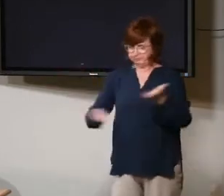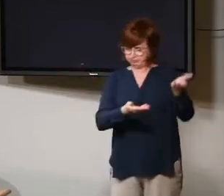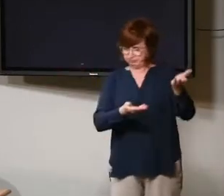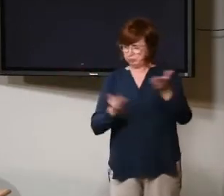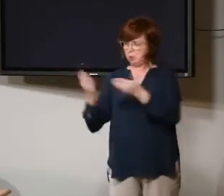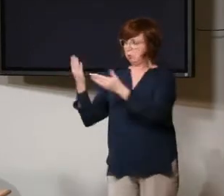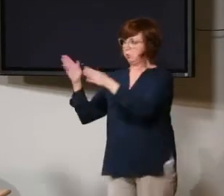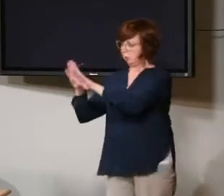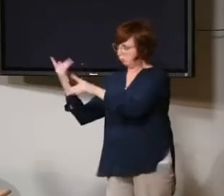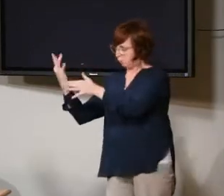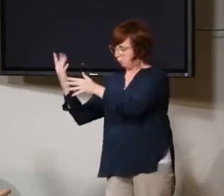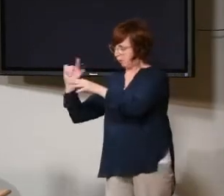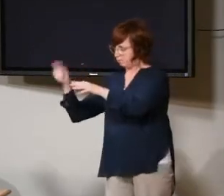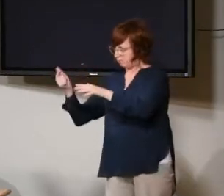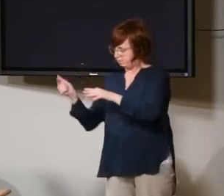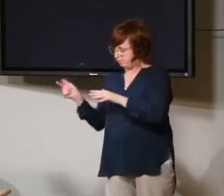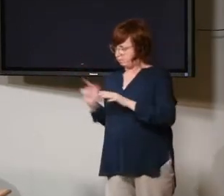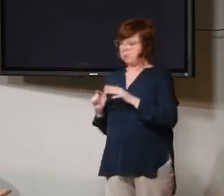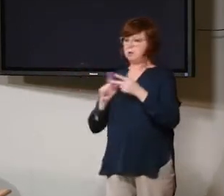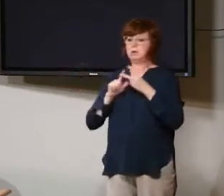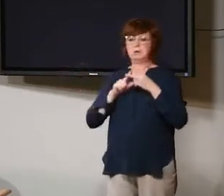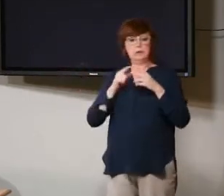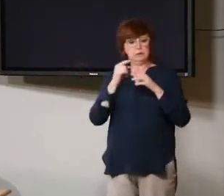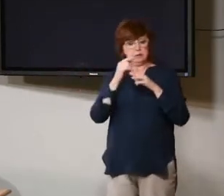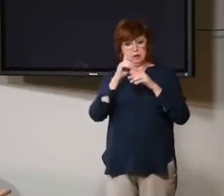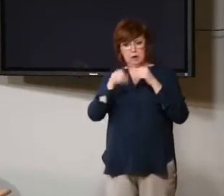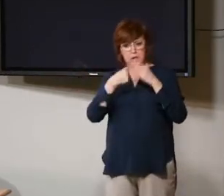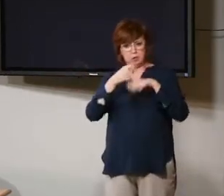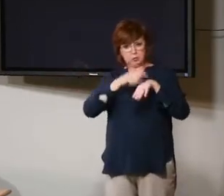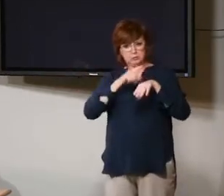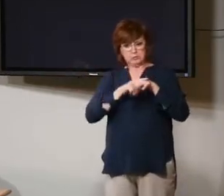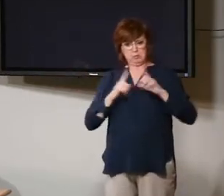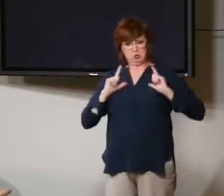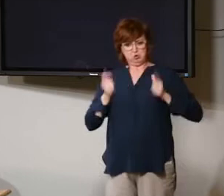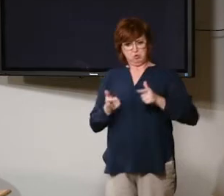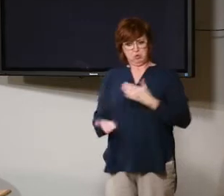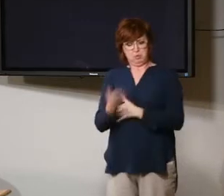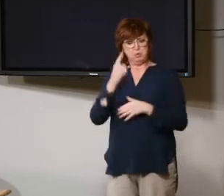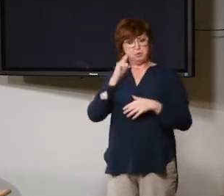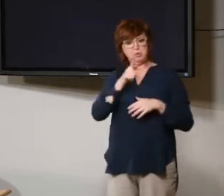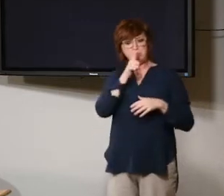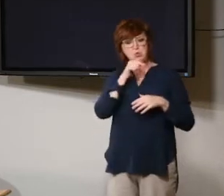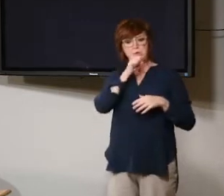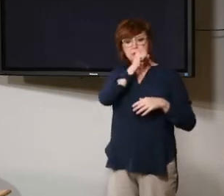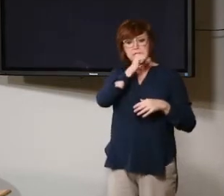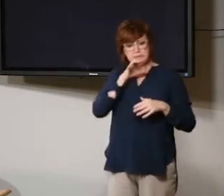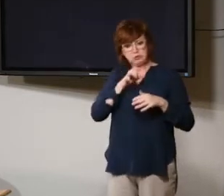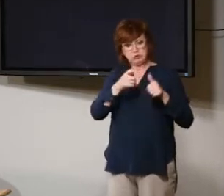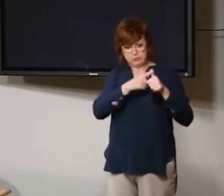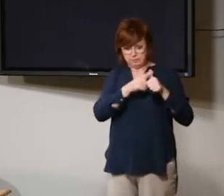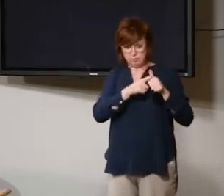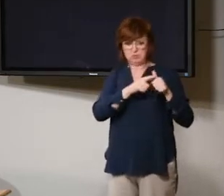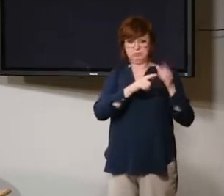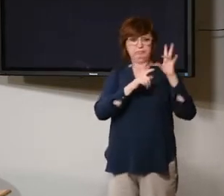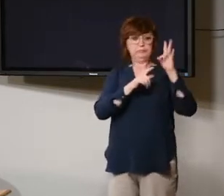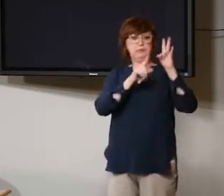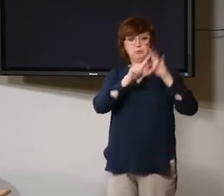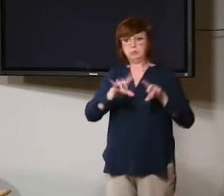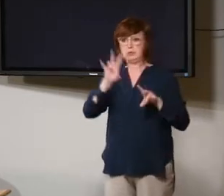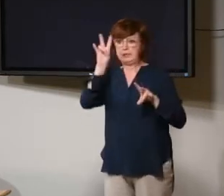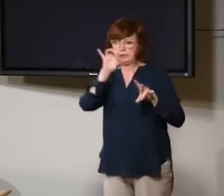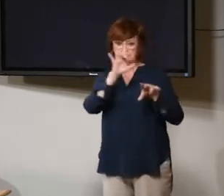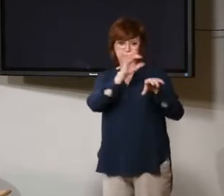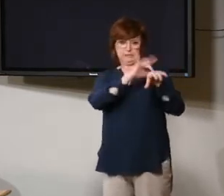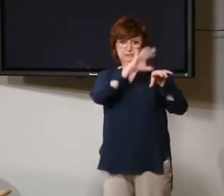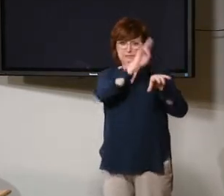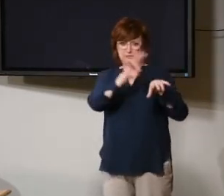seniors. Doing more business through delivery and online options is common today. This is a huge change for all of